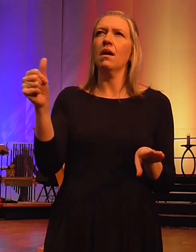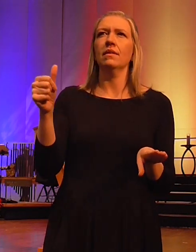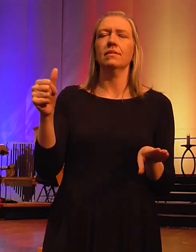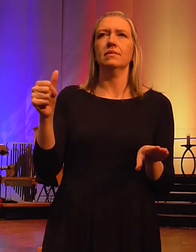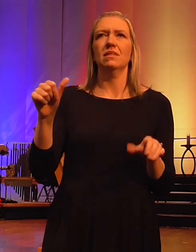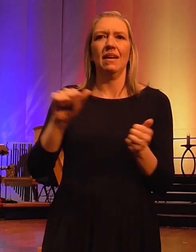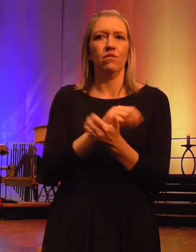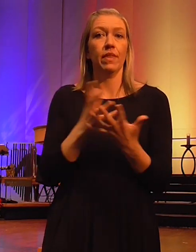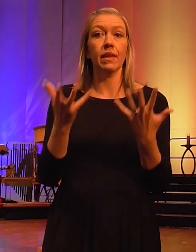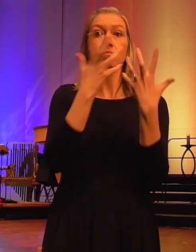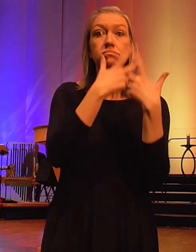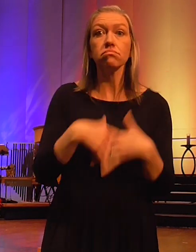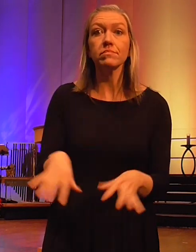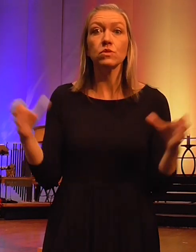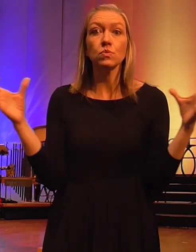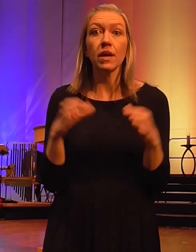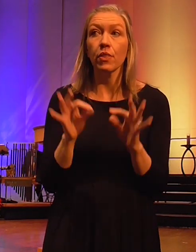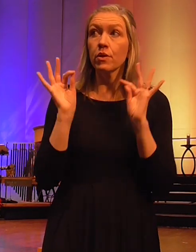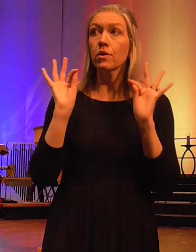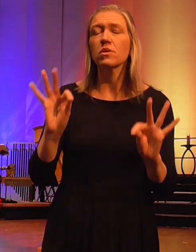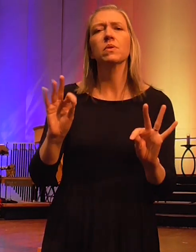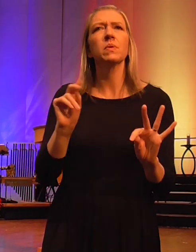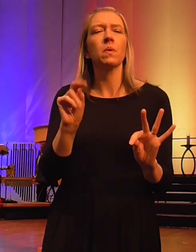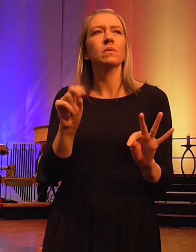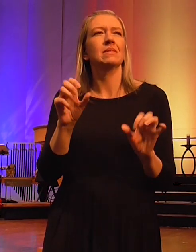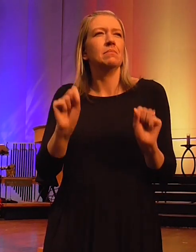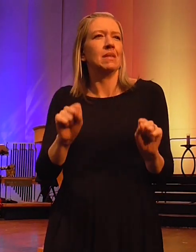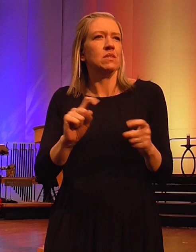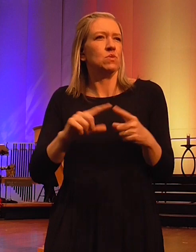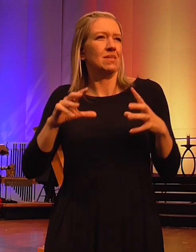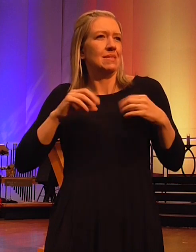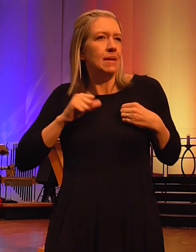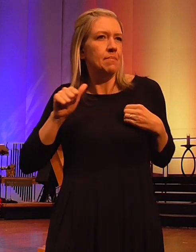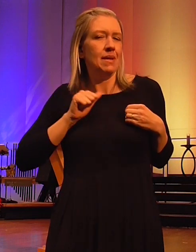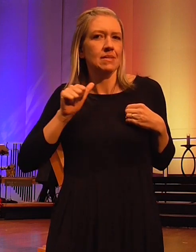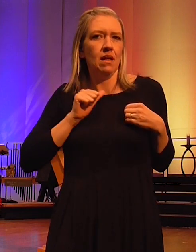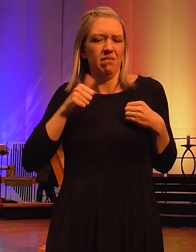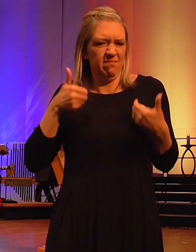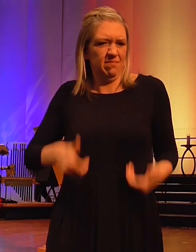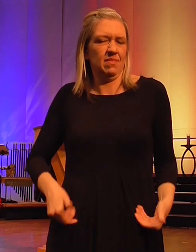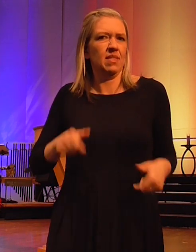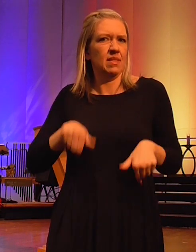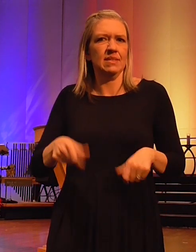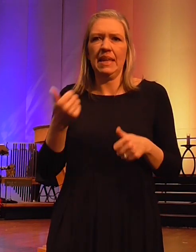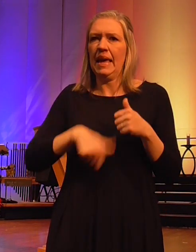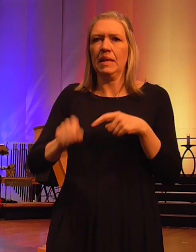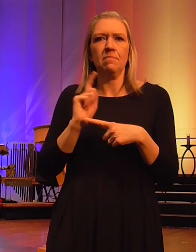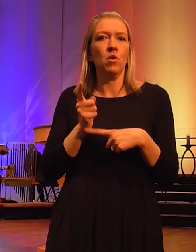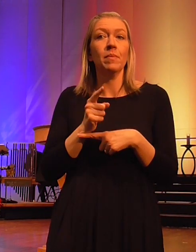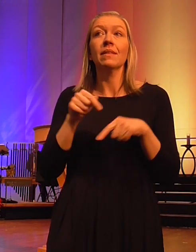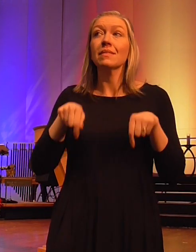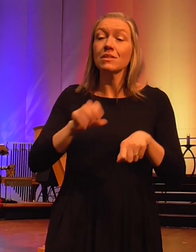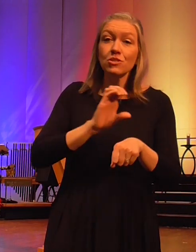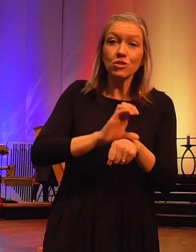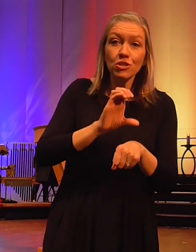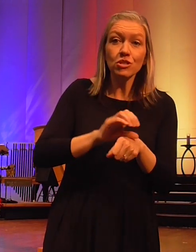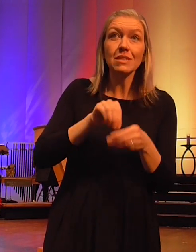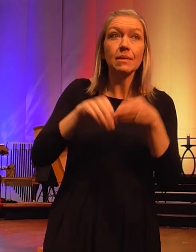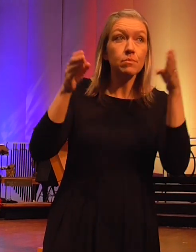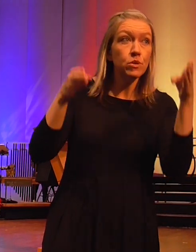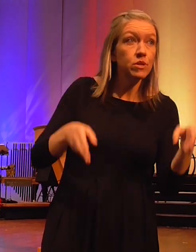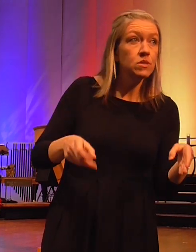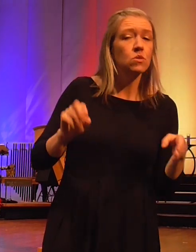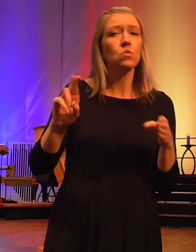together. It's my ability to accept myself as I am in any given moment. And I think Mile High Church, this sanctuary in person here